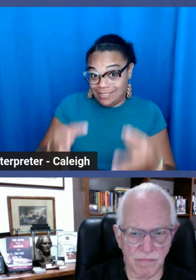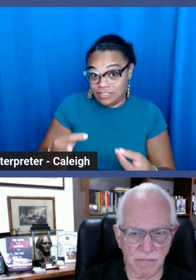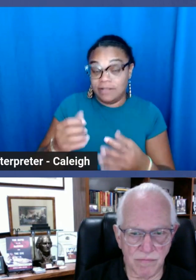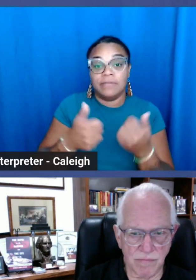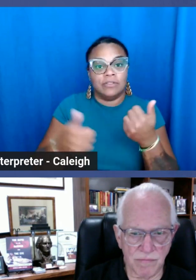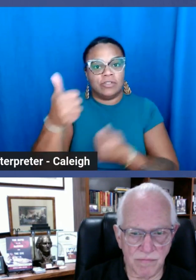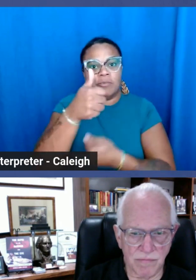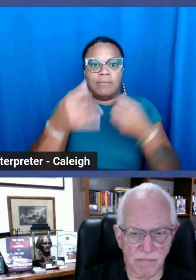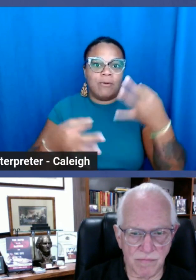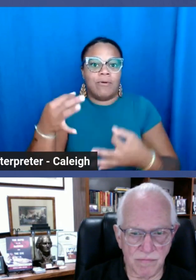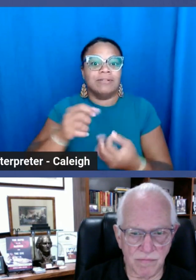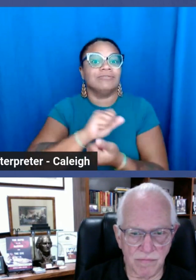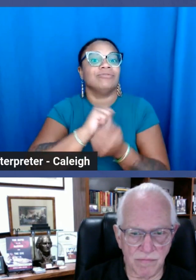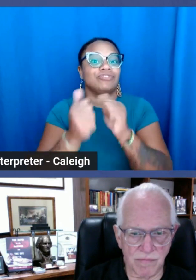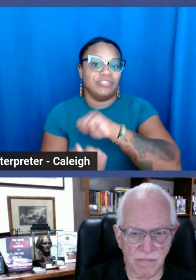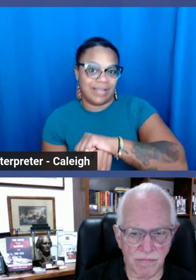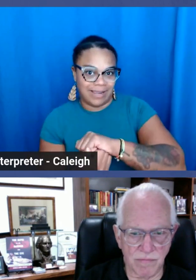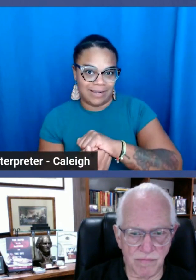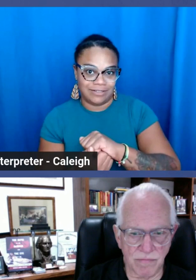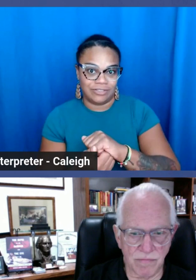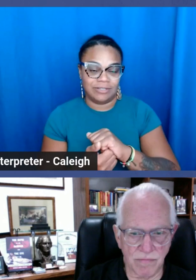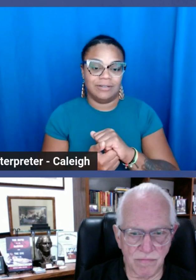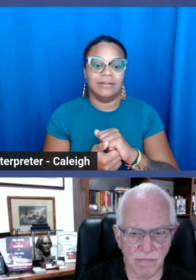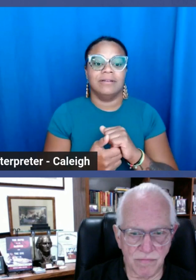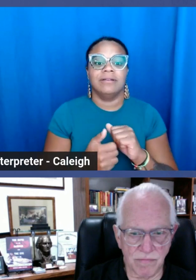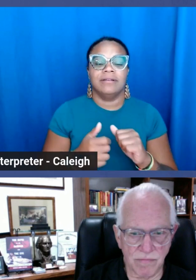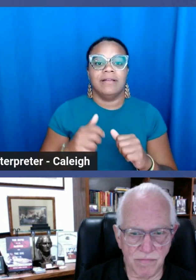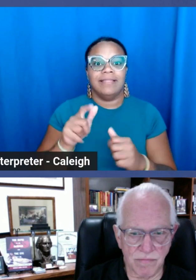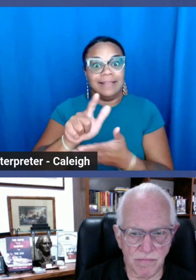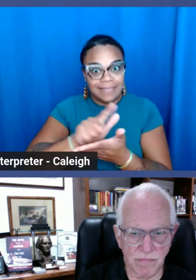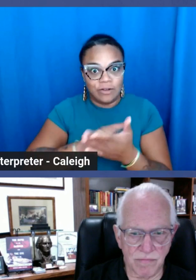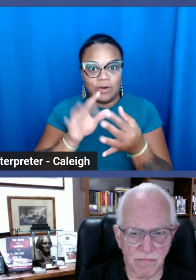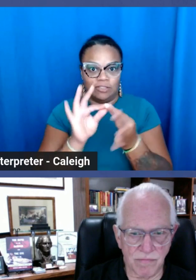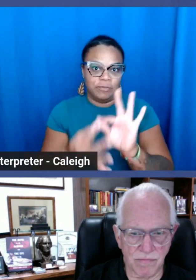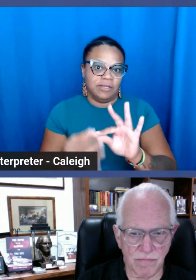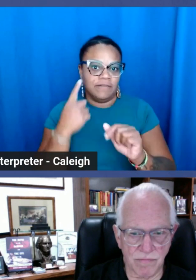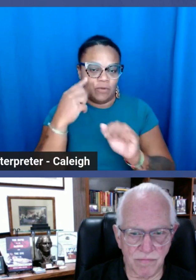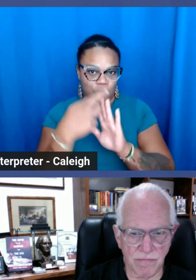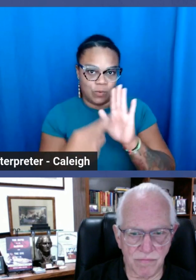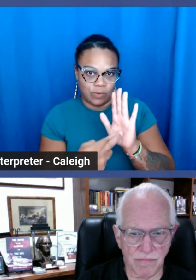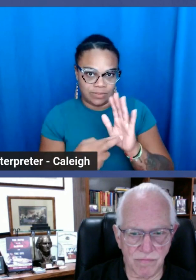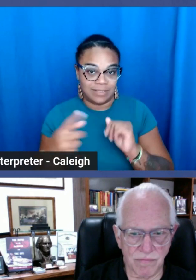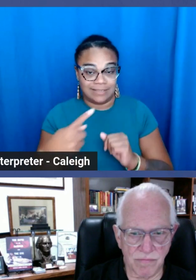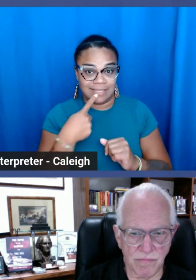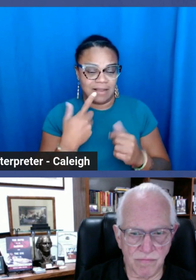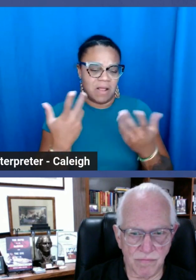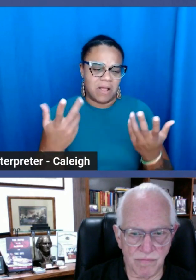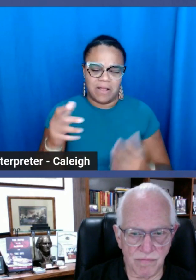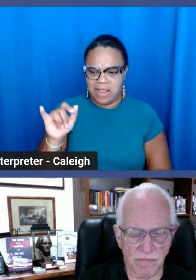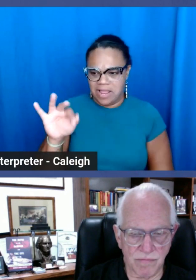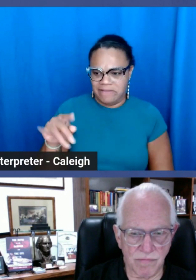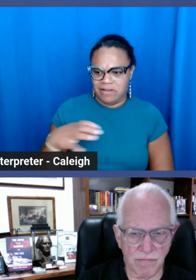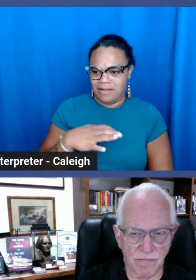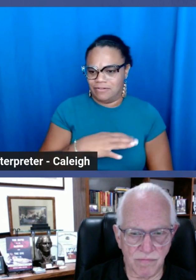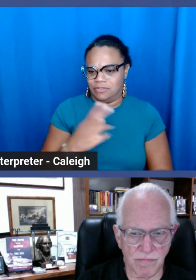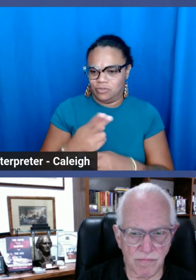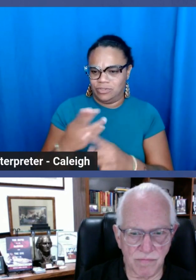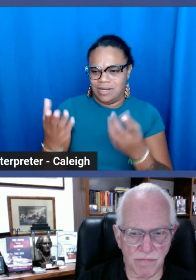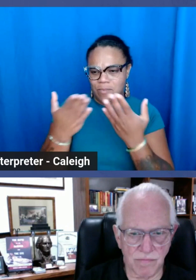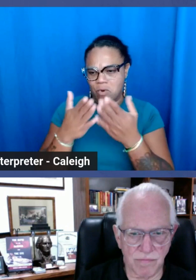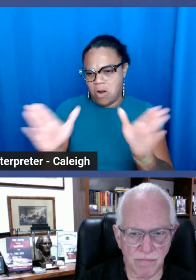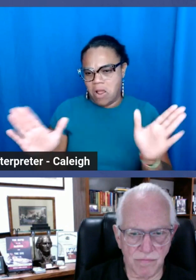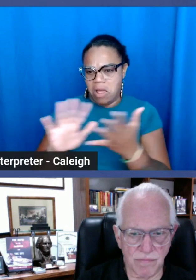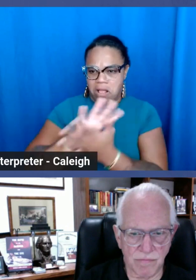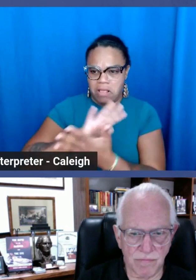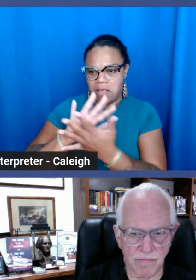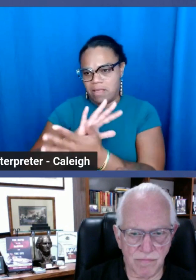essentially changed the statutory interpretation rules by saying that, well, if Congress uses these broad words, we